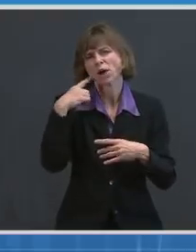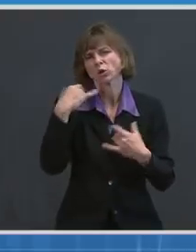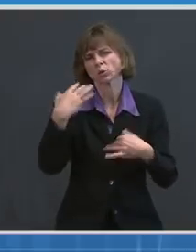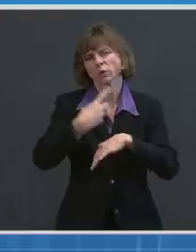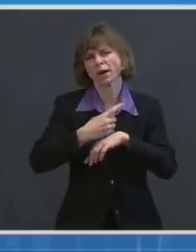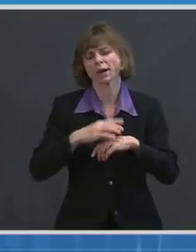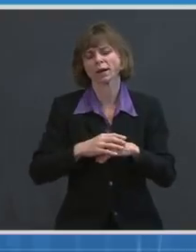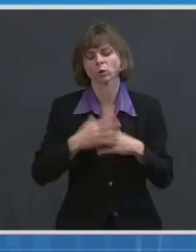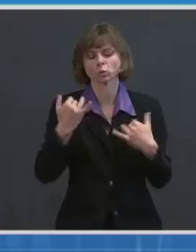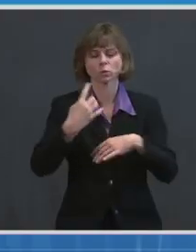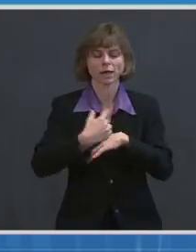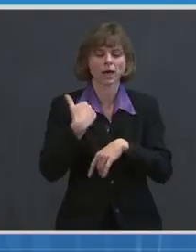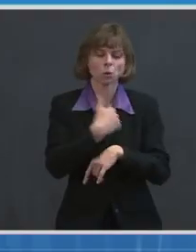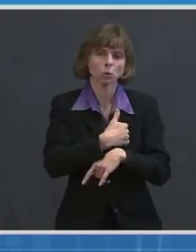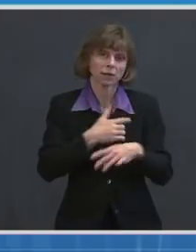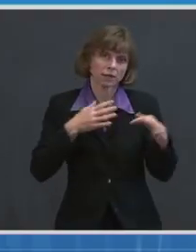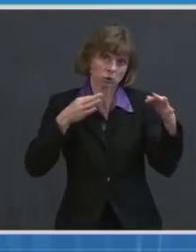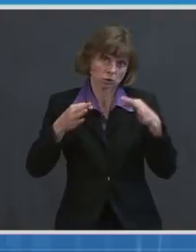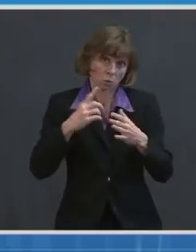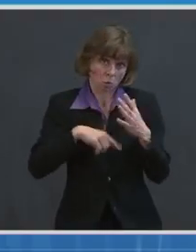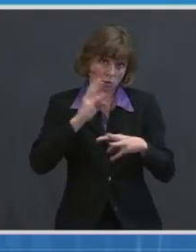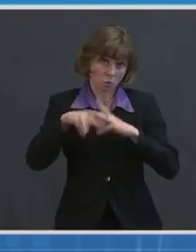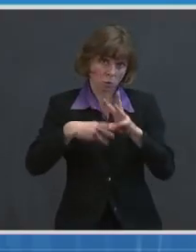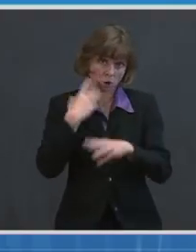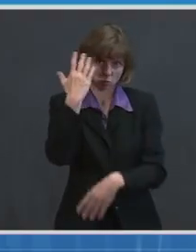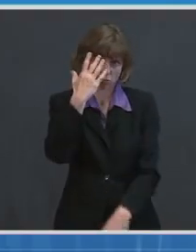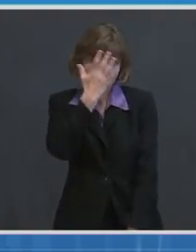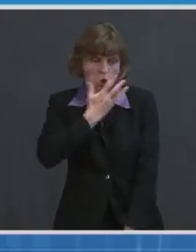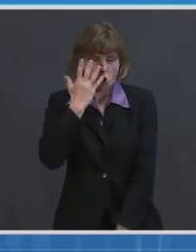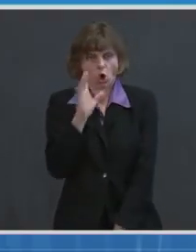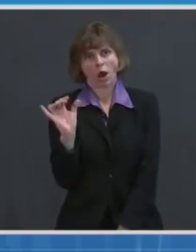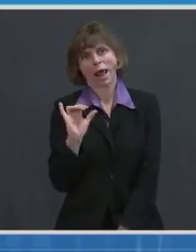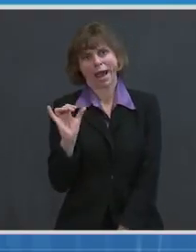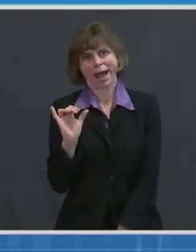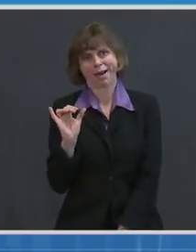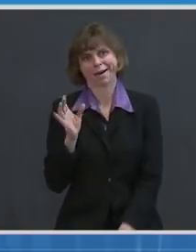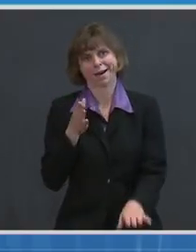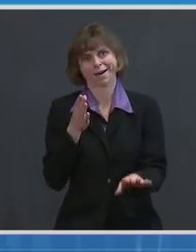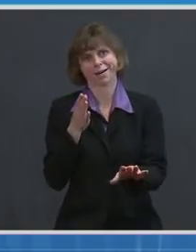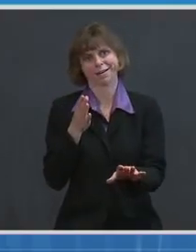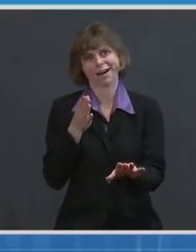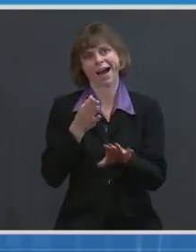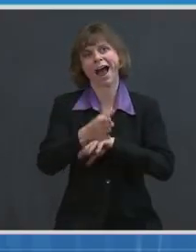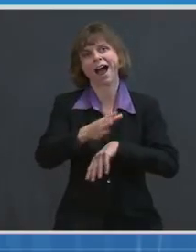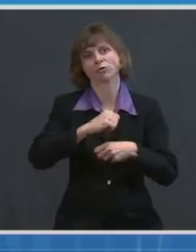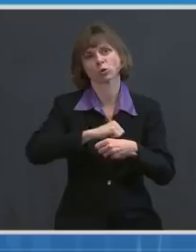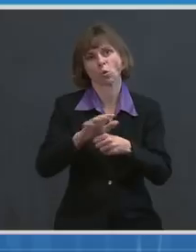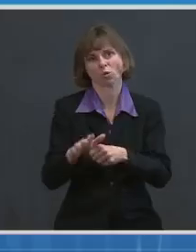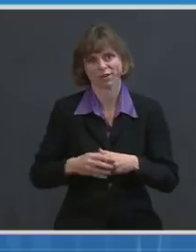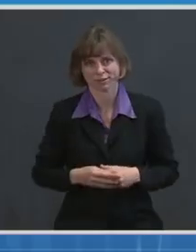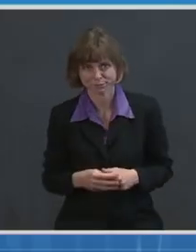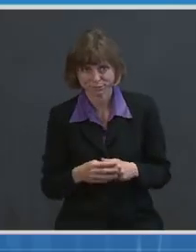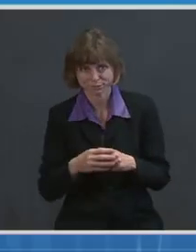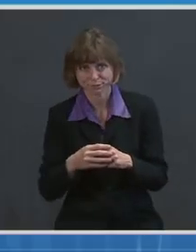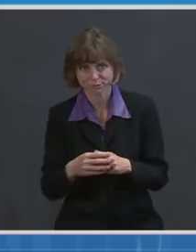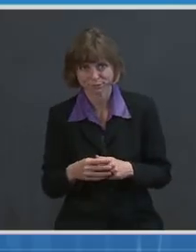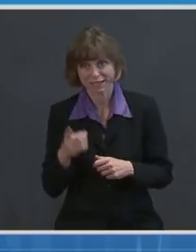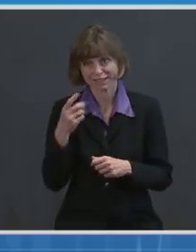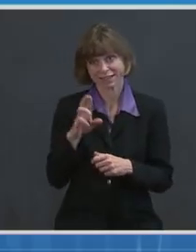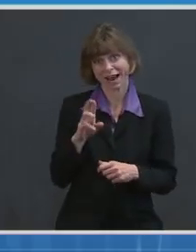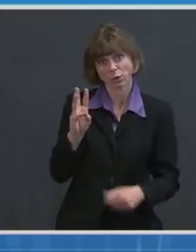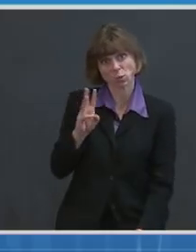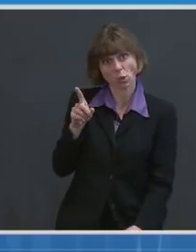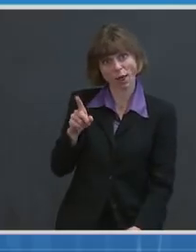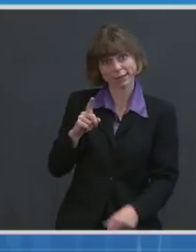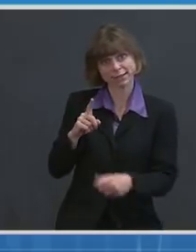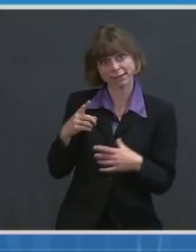describe what a world looks like where we move beyond COVID-19. Dr. Walensky outlined a